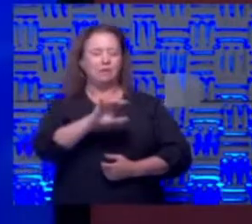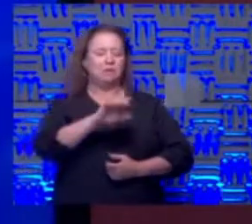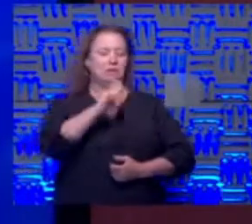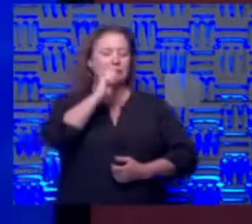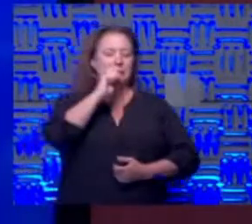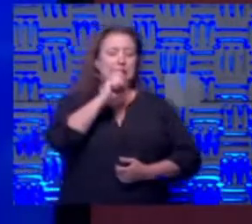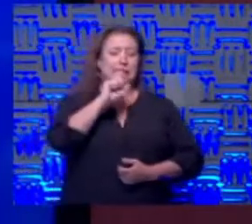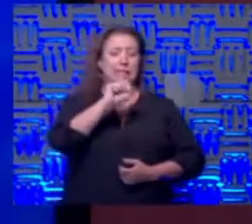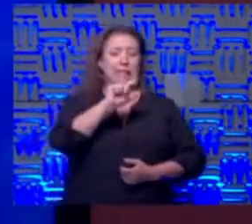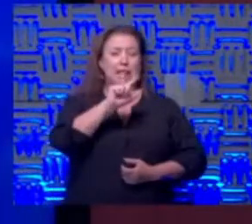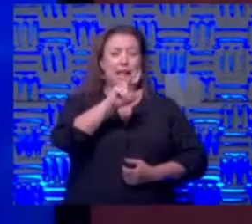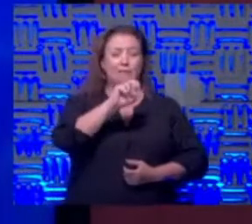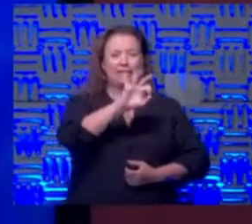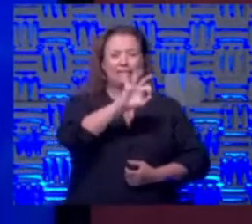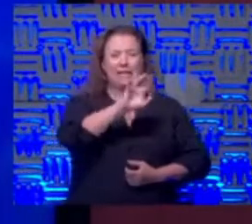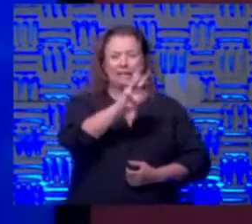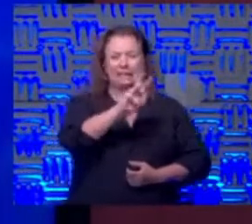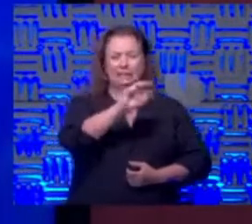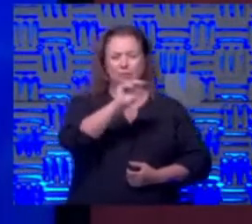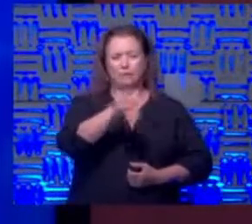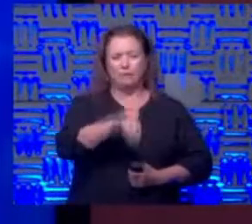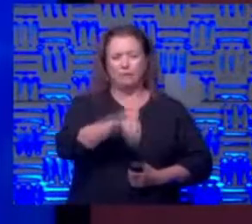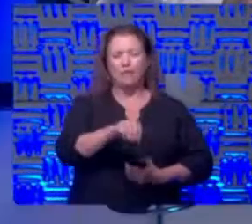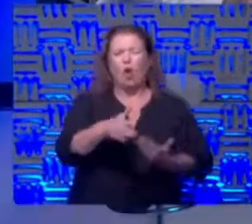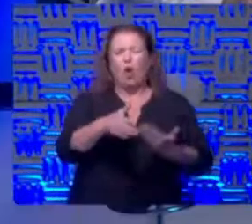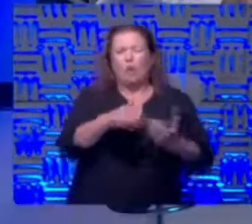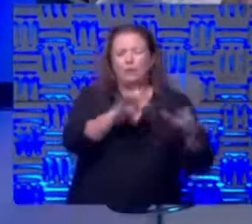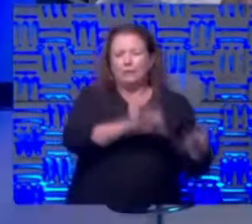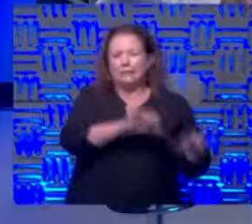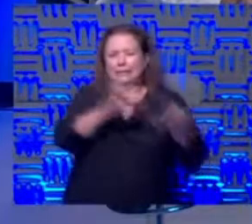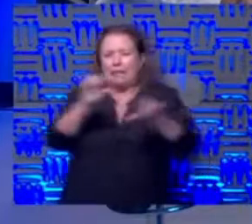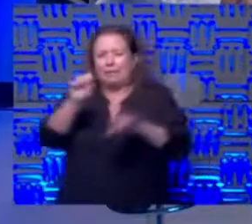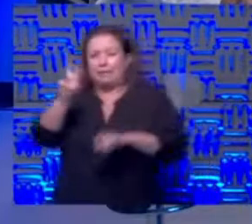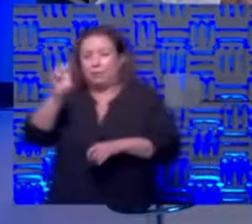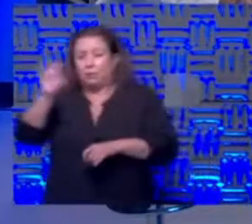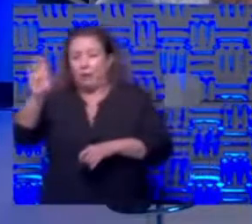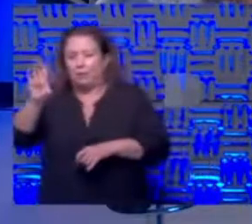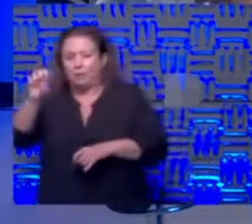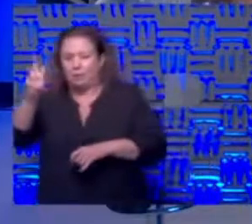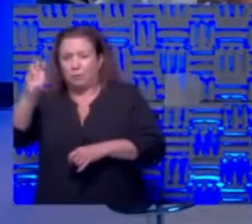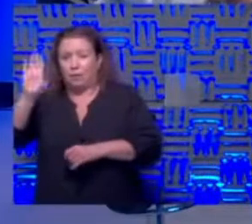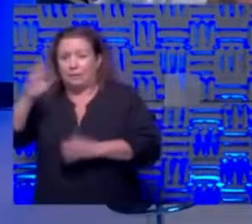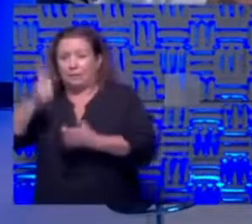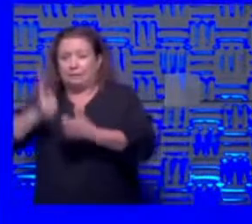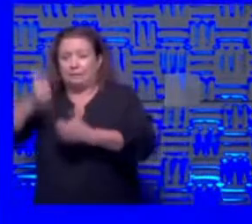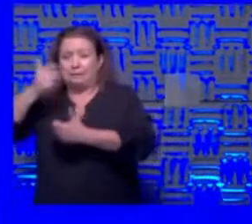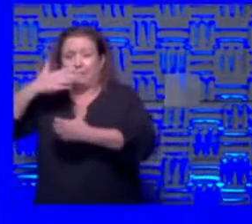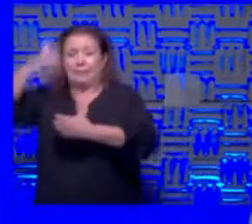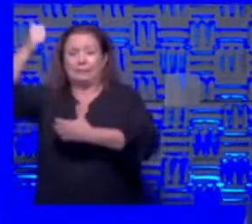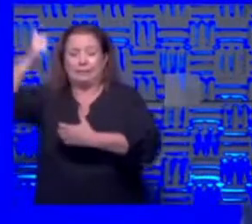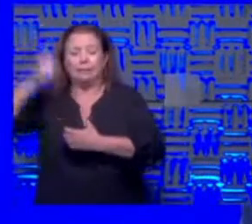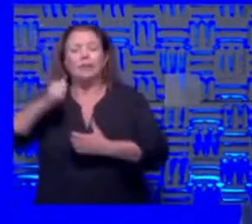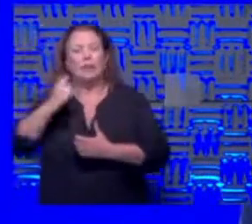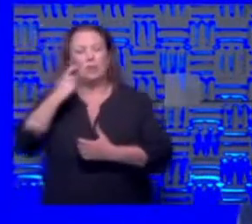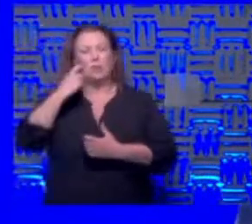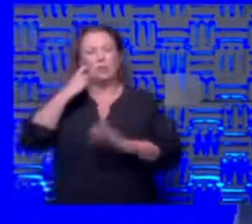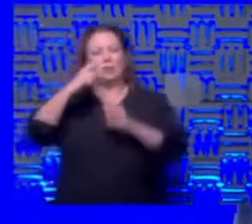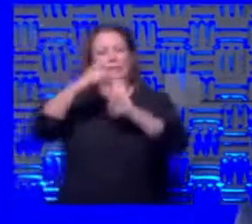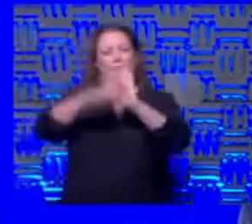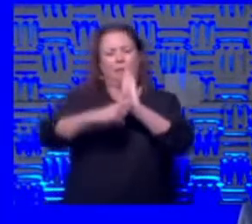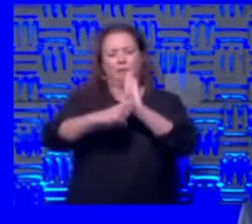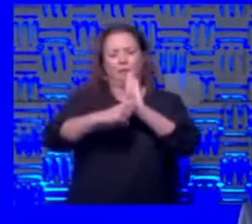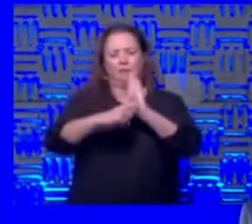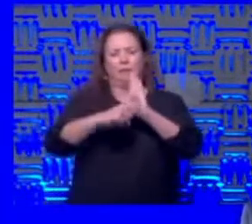some studies, almost exactly as good as a swab. Yeah, absolutely. There's a fairly recent publication that compared, it was